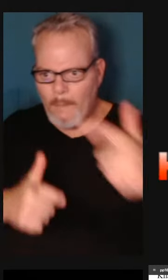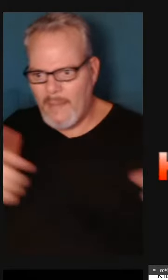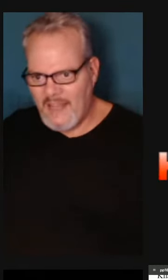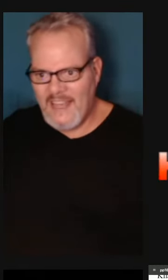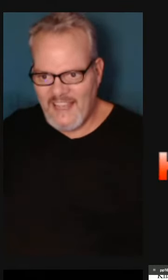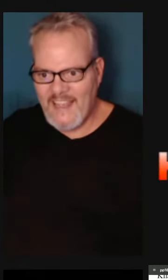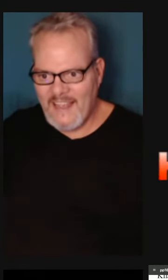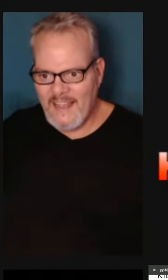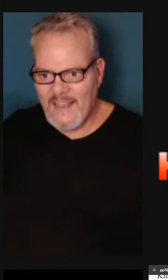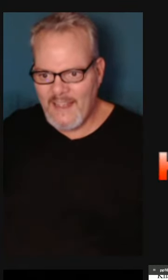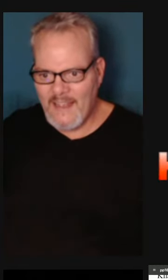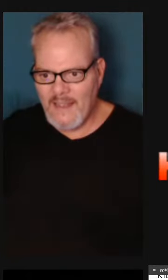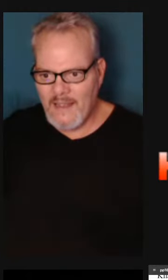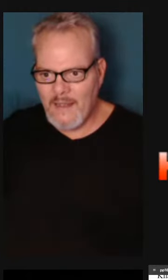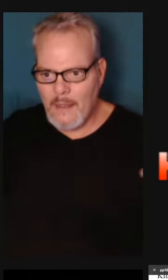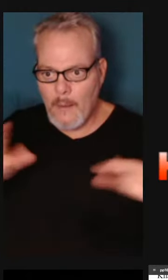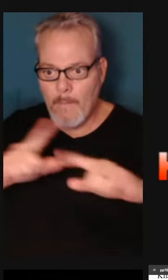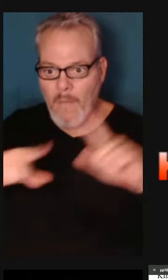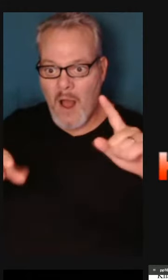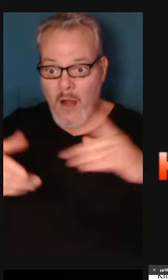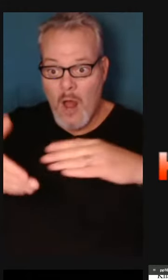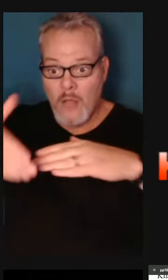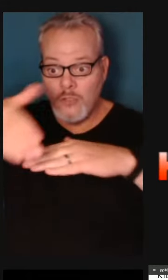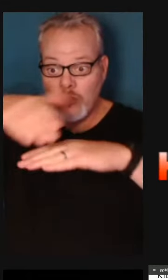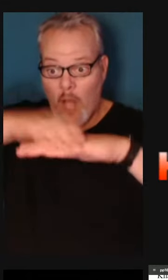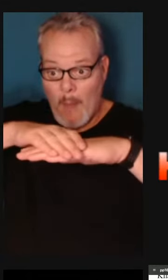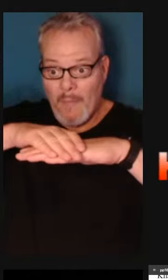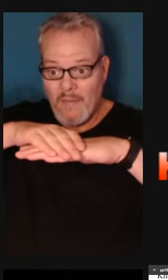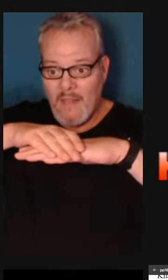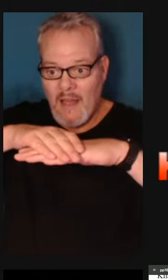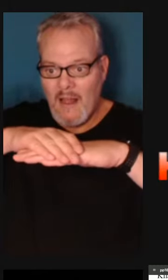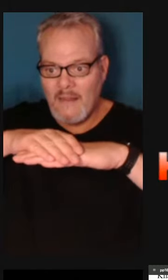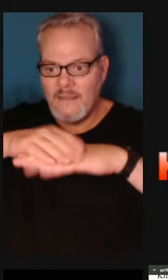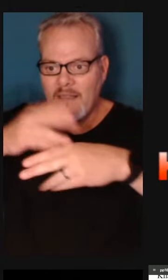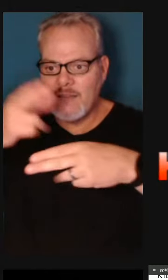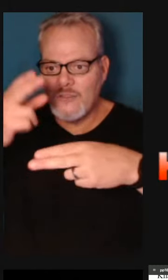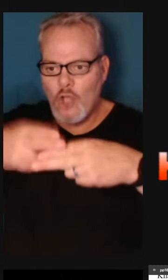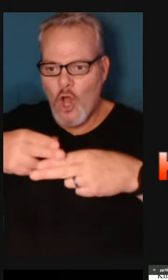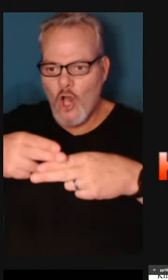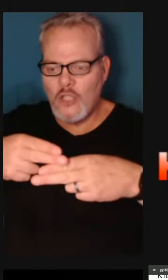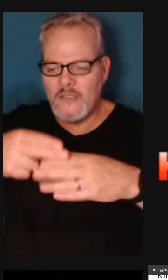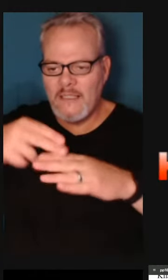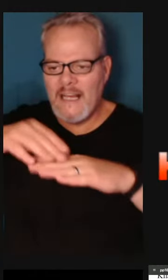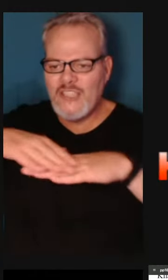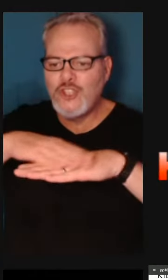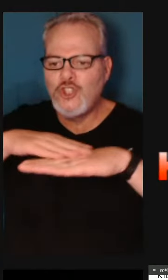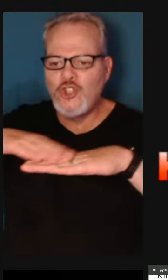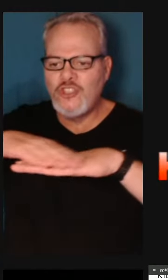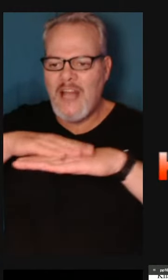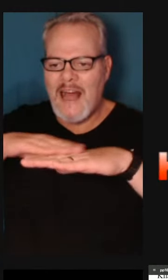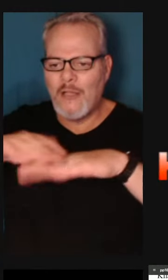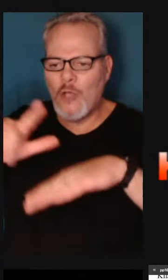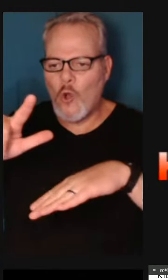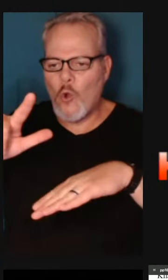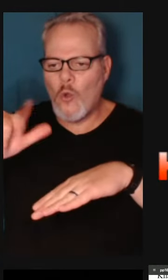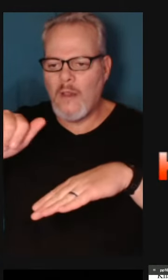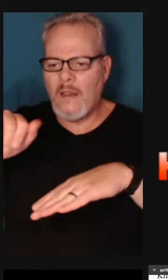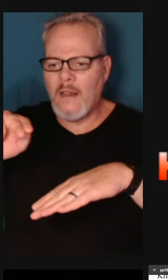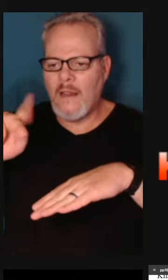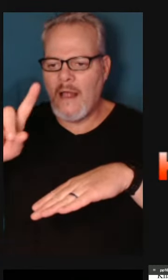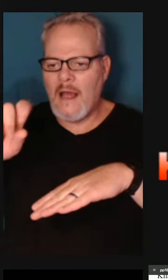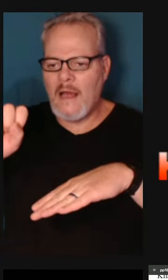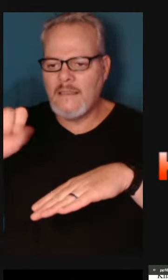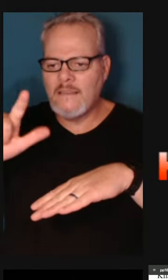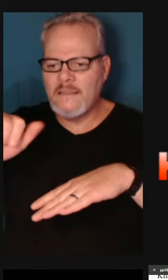blocks. But on top of that, you have what you see is termed here a shallow landslide, right? So think about